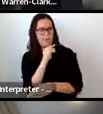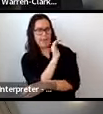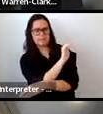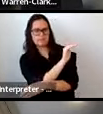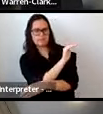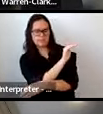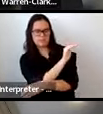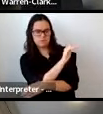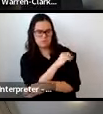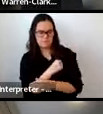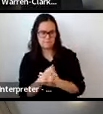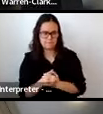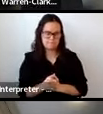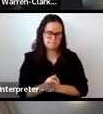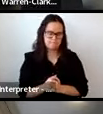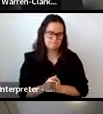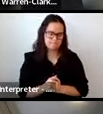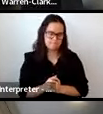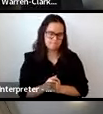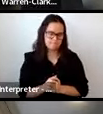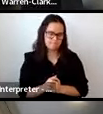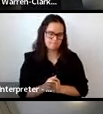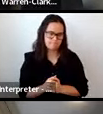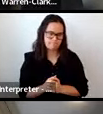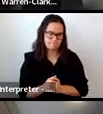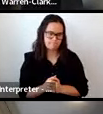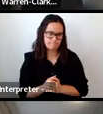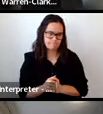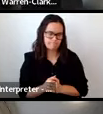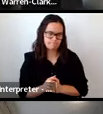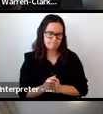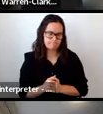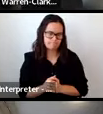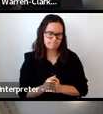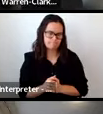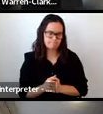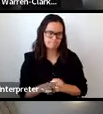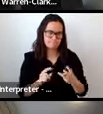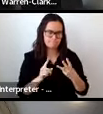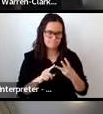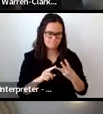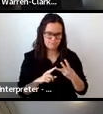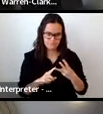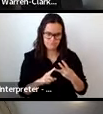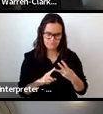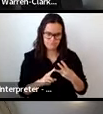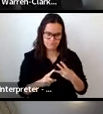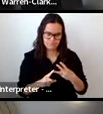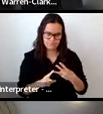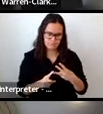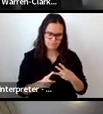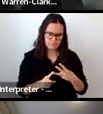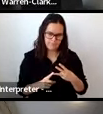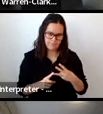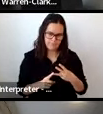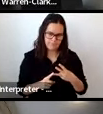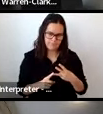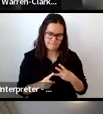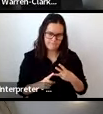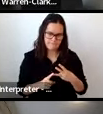some sort of, I mean, there needs to be at some stage, I've